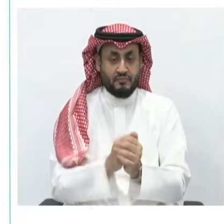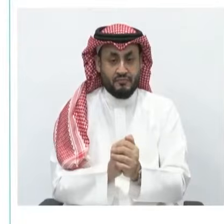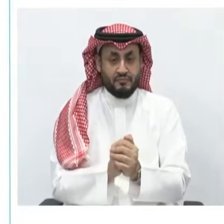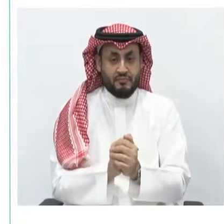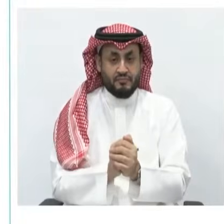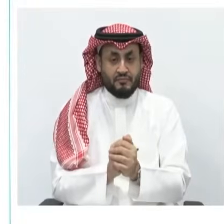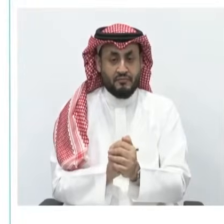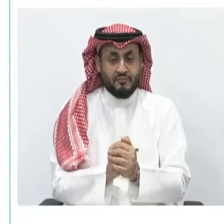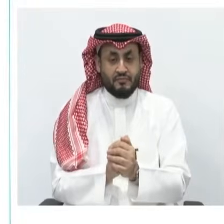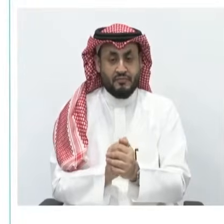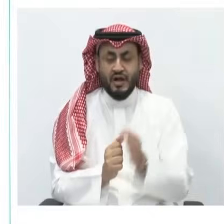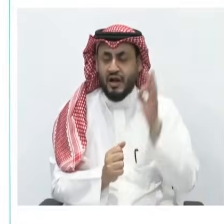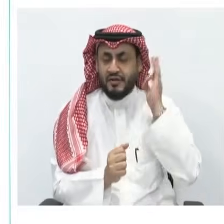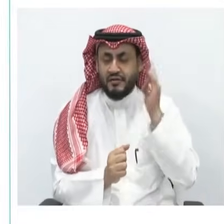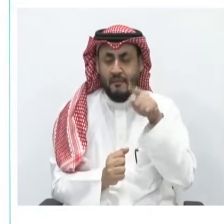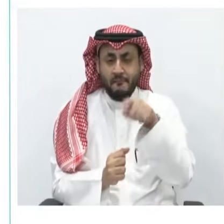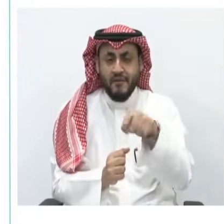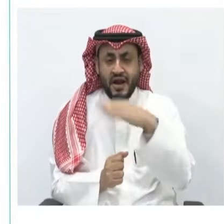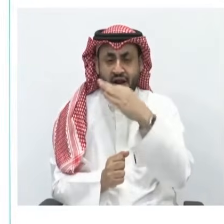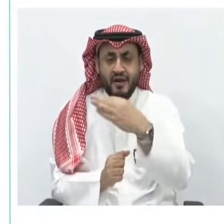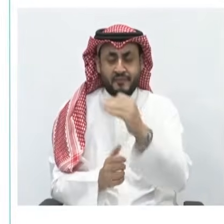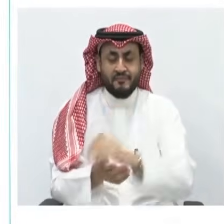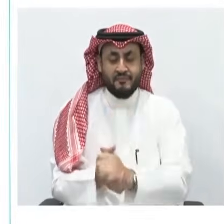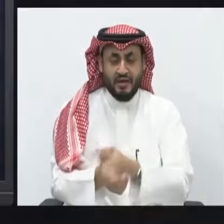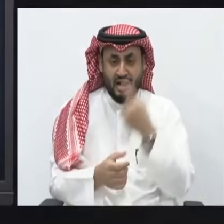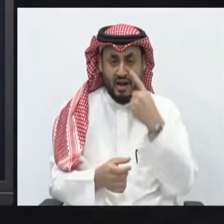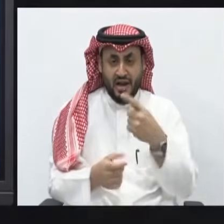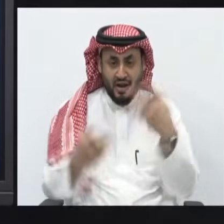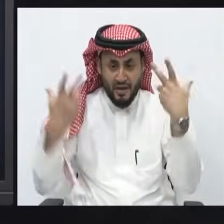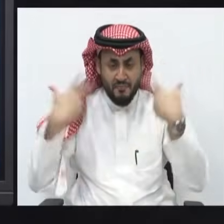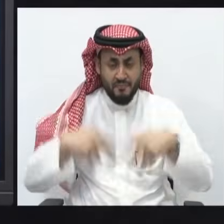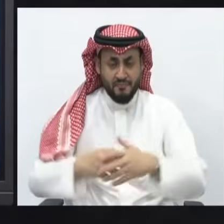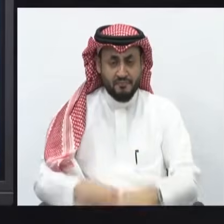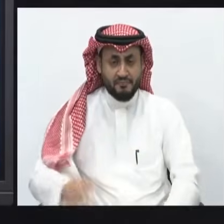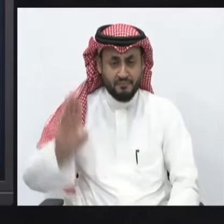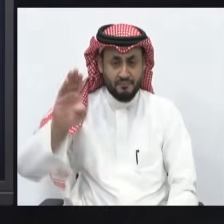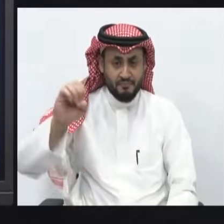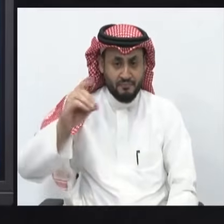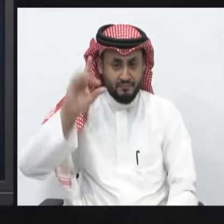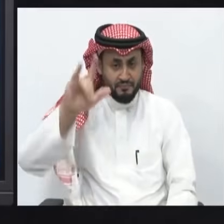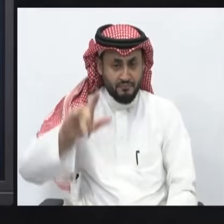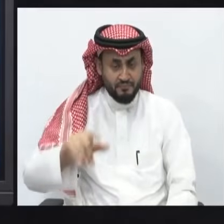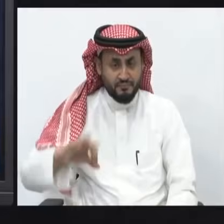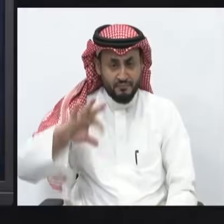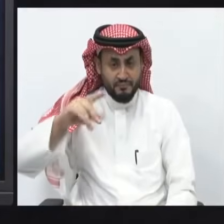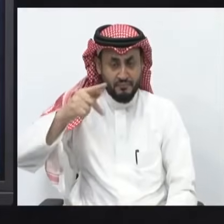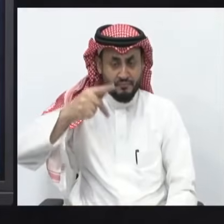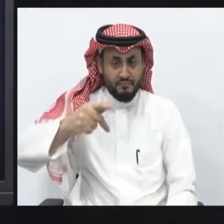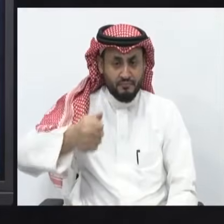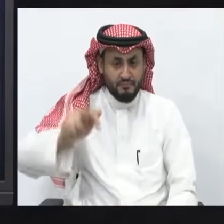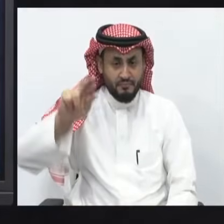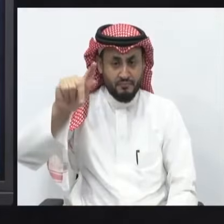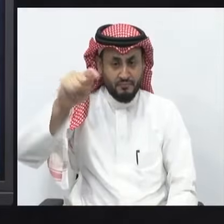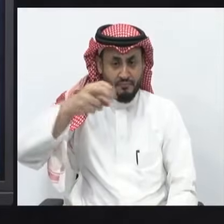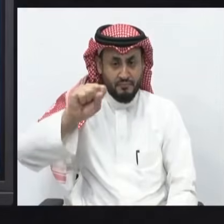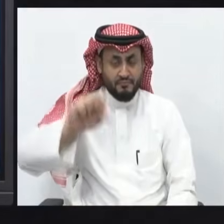and pronounce. Okay, these are the body parts. What are the body parts? Body parts like head, like hands,